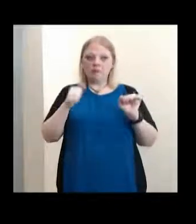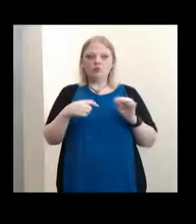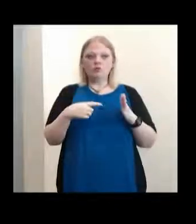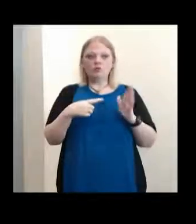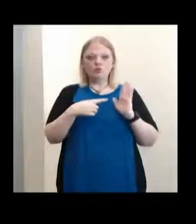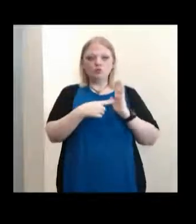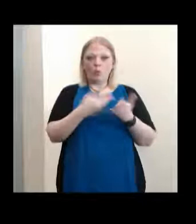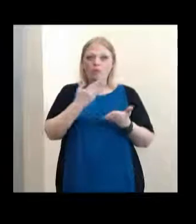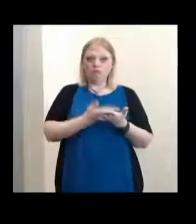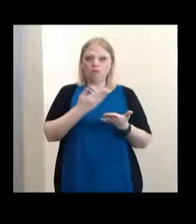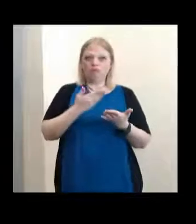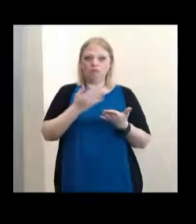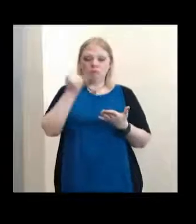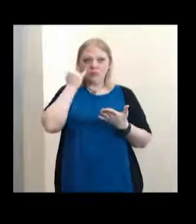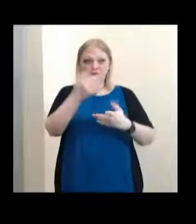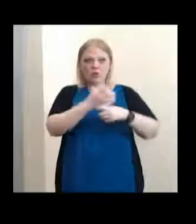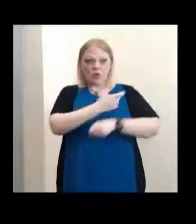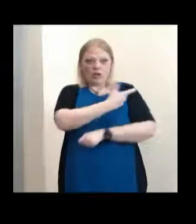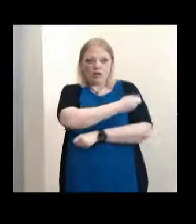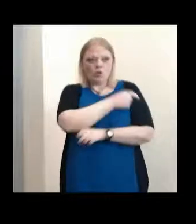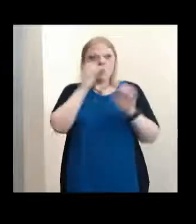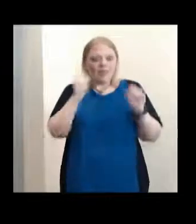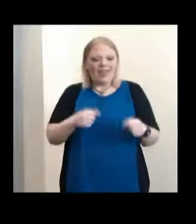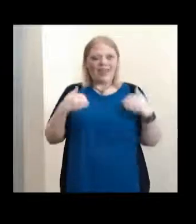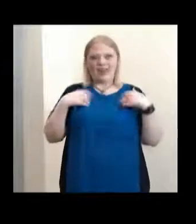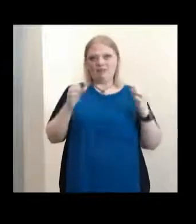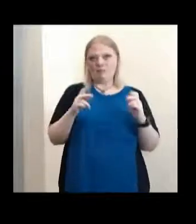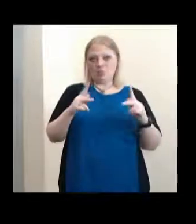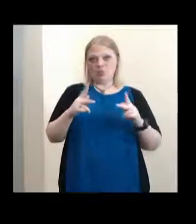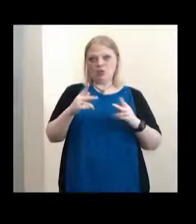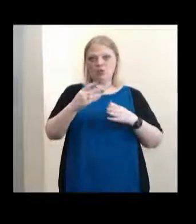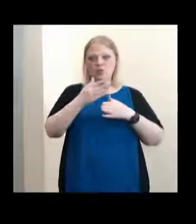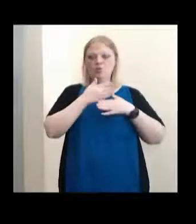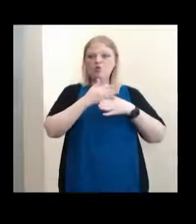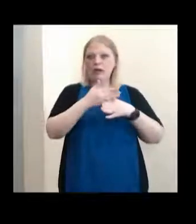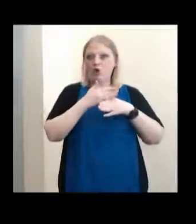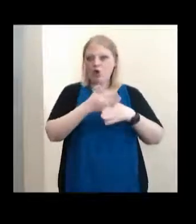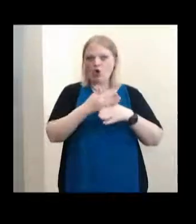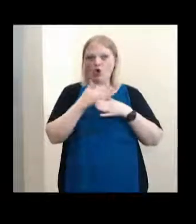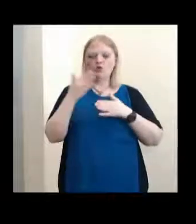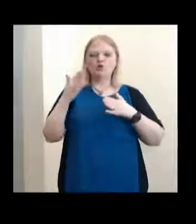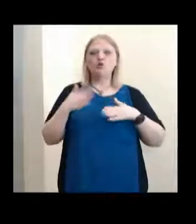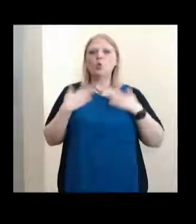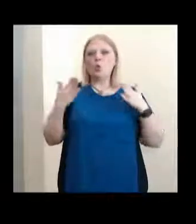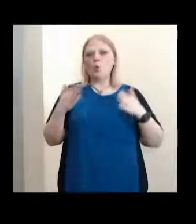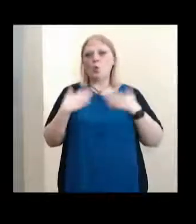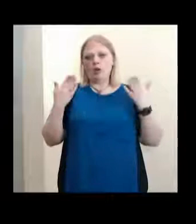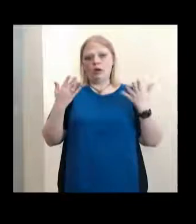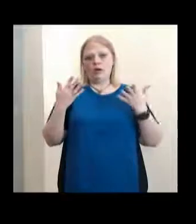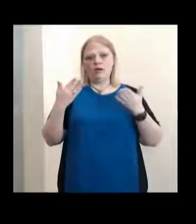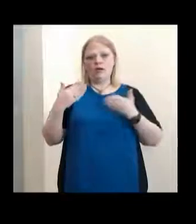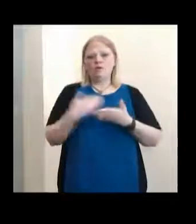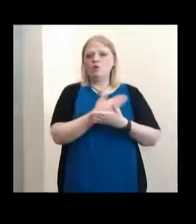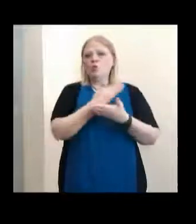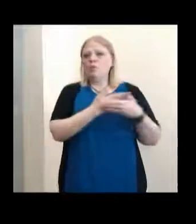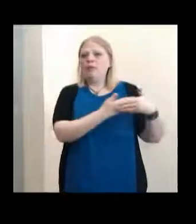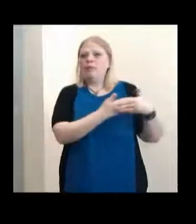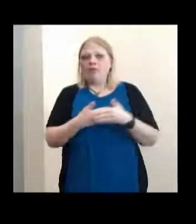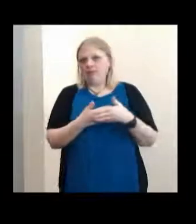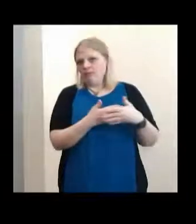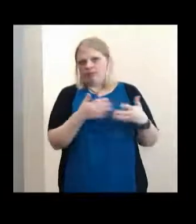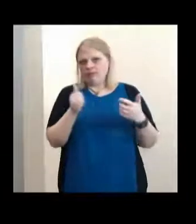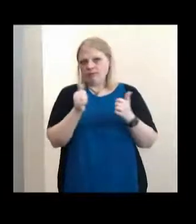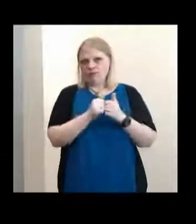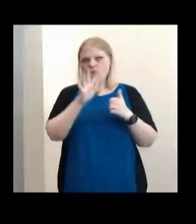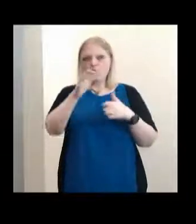getting vaccinated, you can have an opportunity to share the joy of having a newborn with